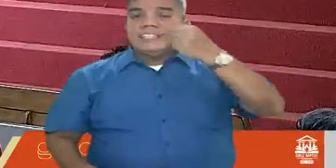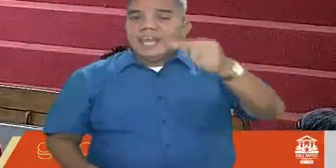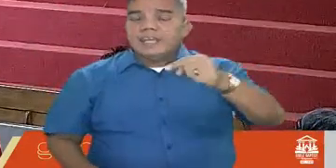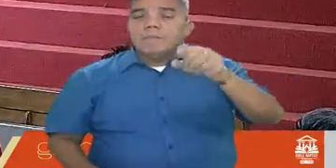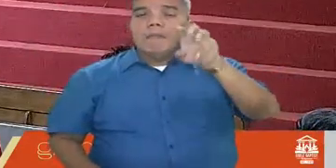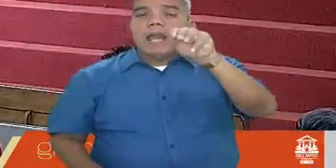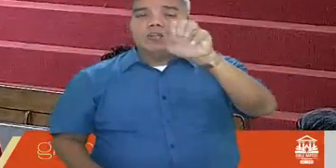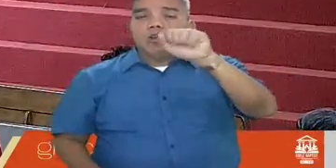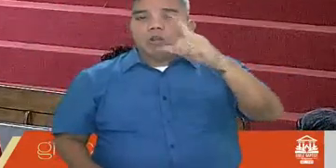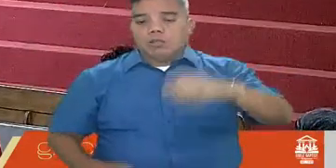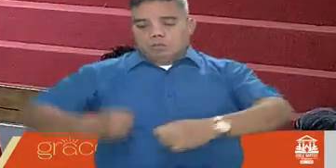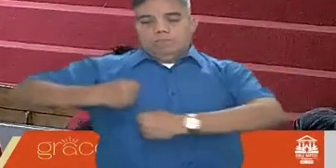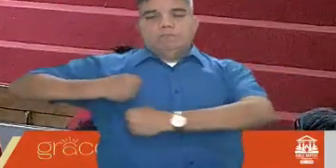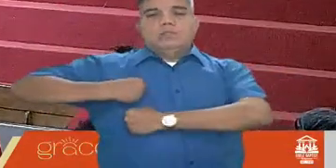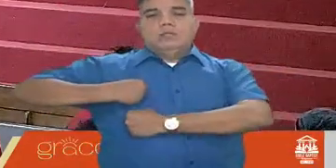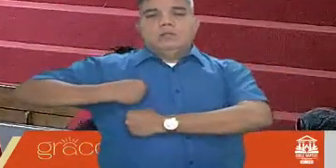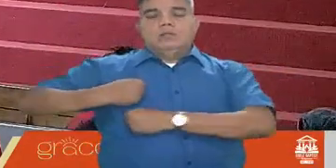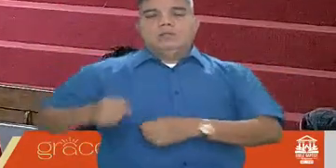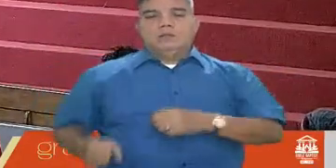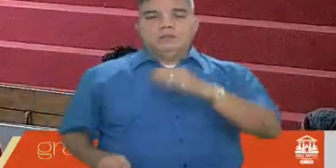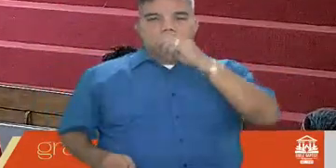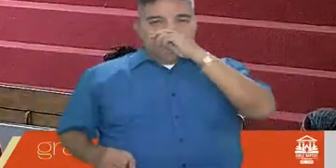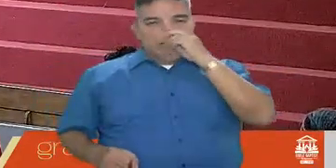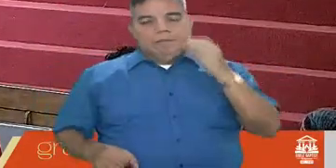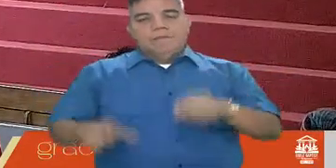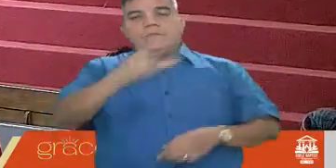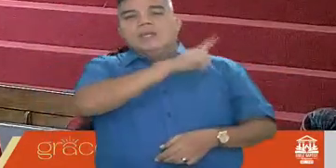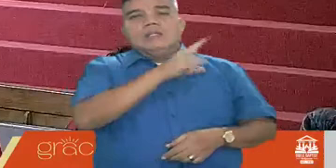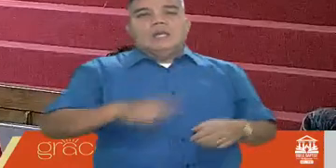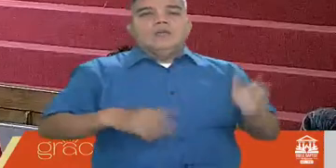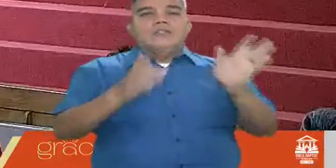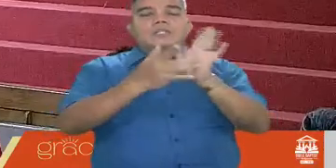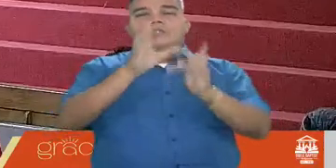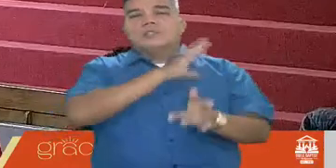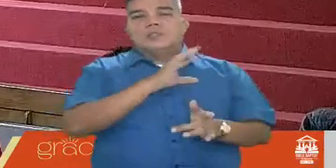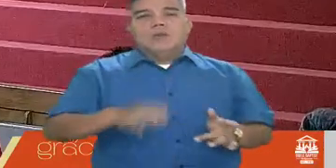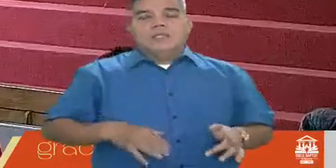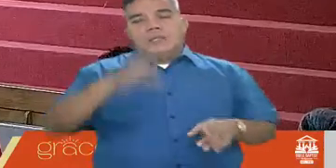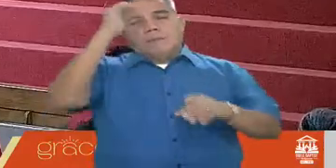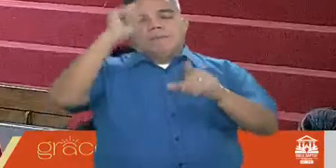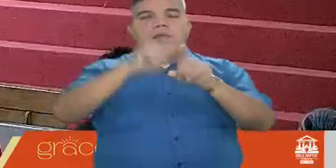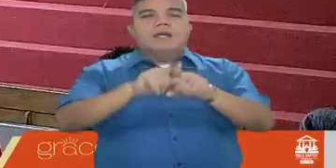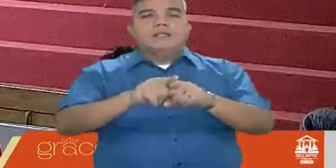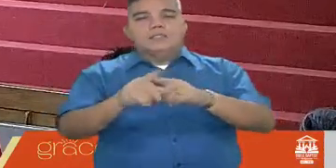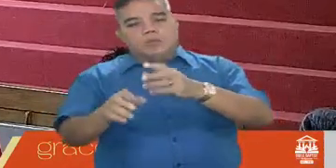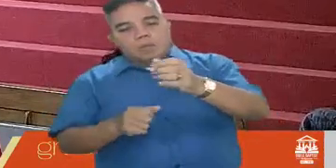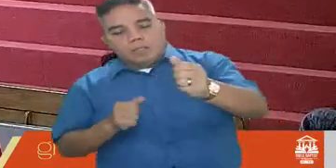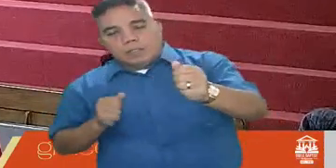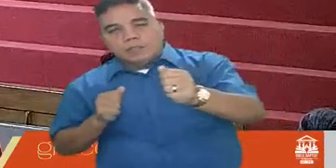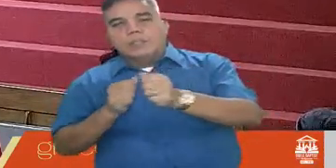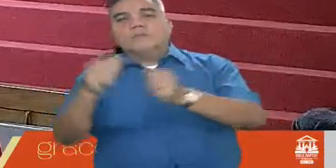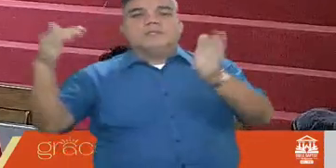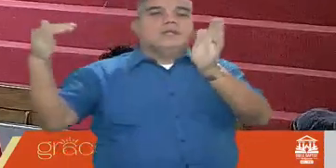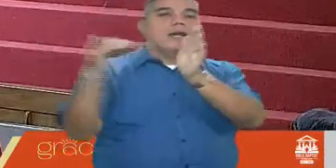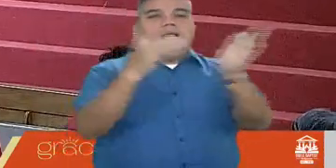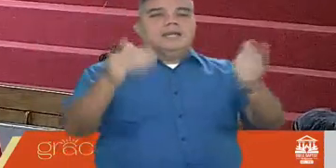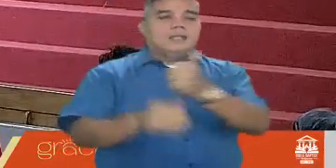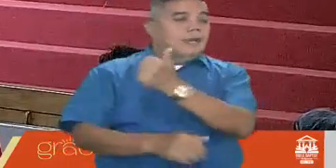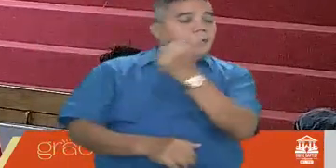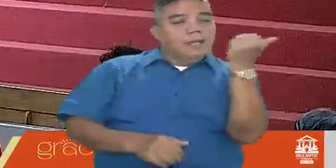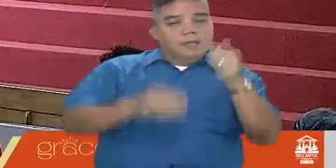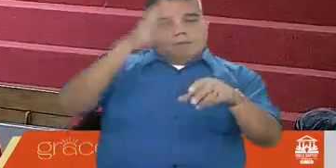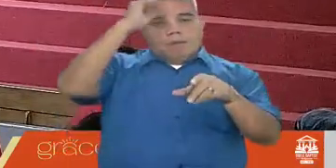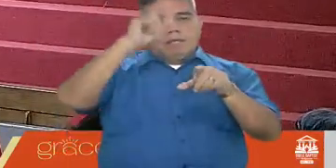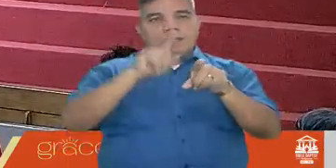return." So there is certainty. The Lord Jesus Christ is certain that brothers will trespass against